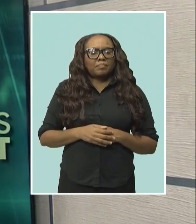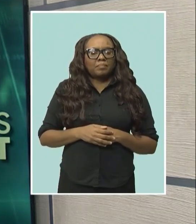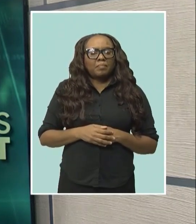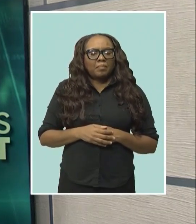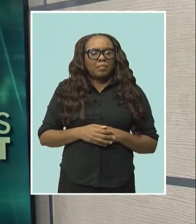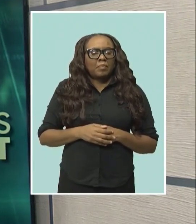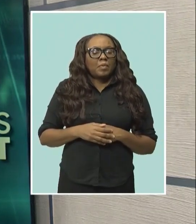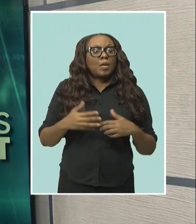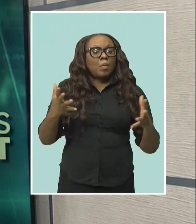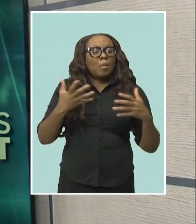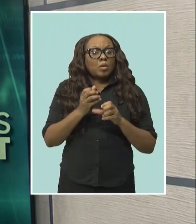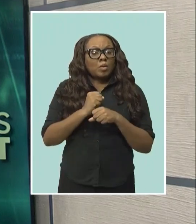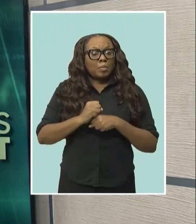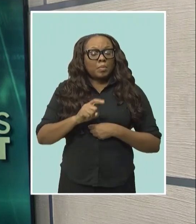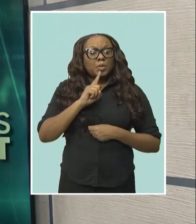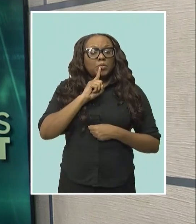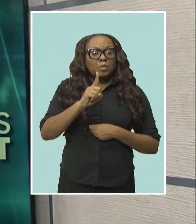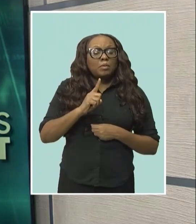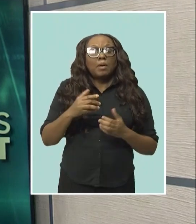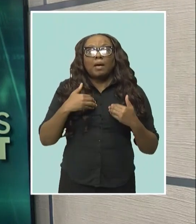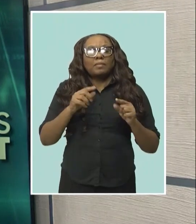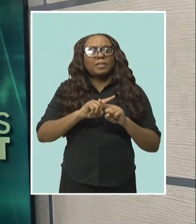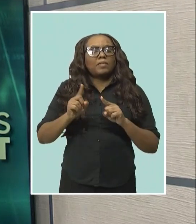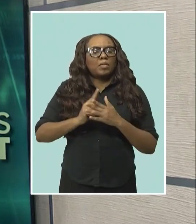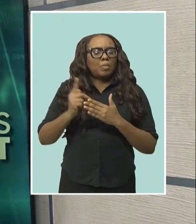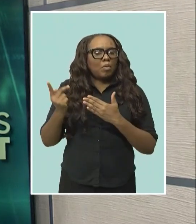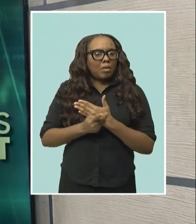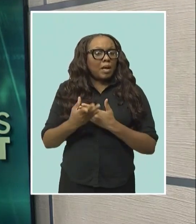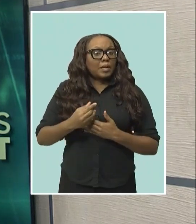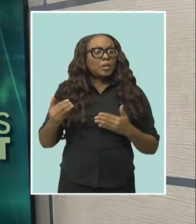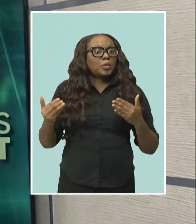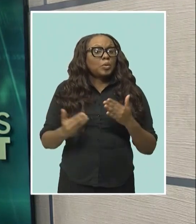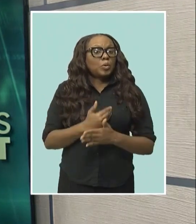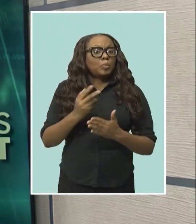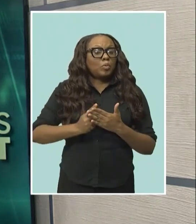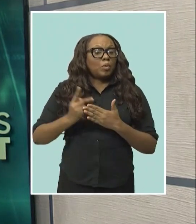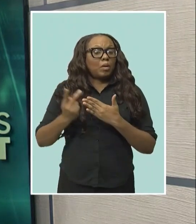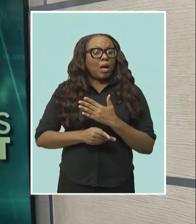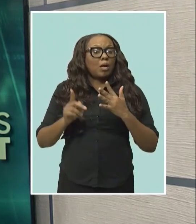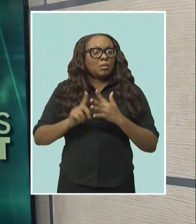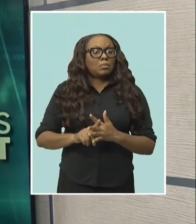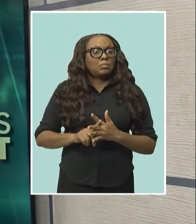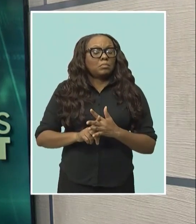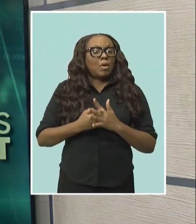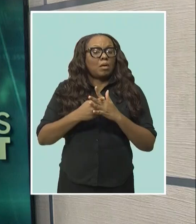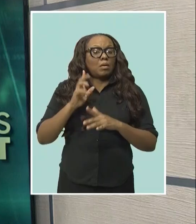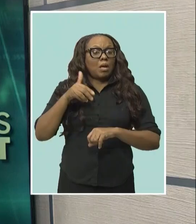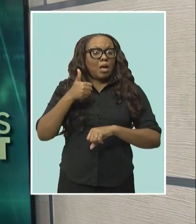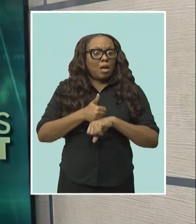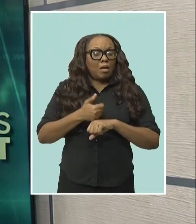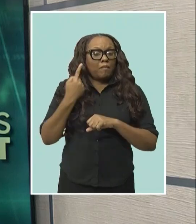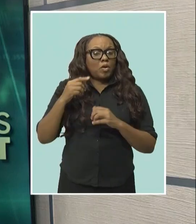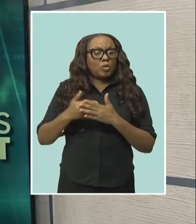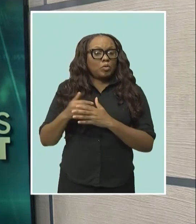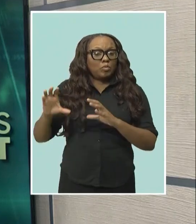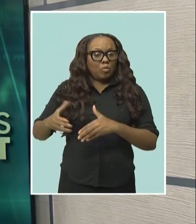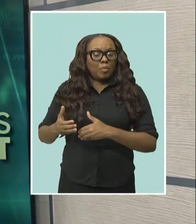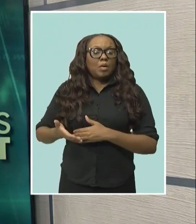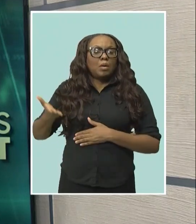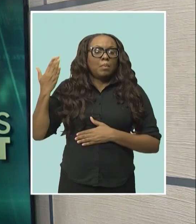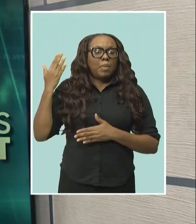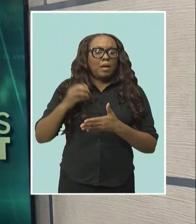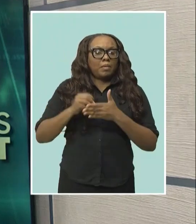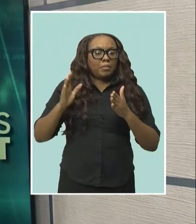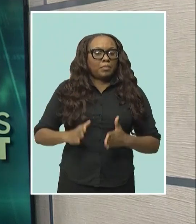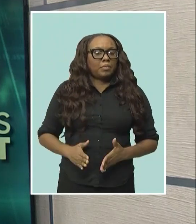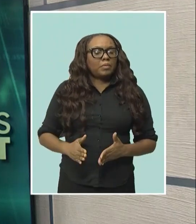for young people, was recently rolled out for new cohorts. Past student Shawnee Springer addressed the participants and